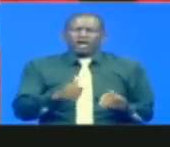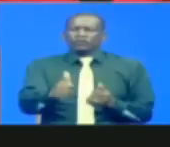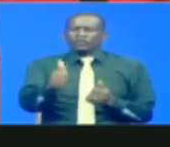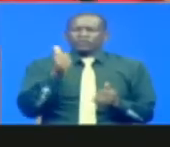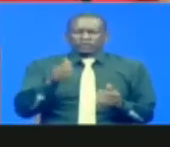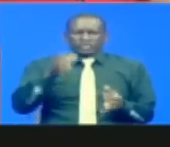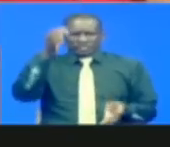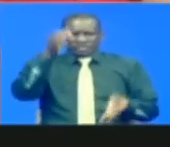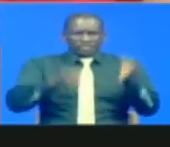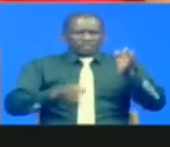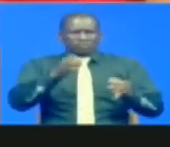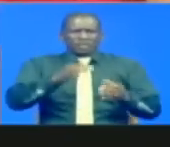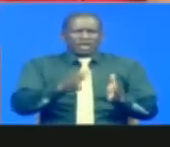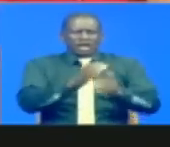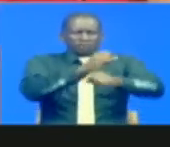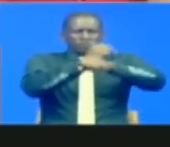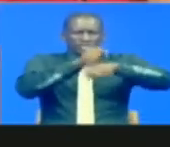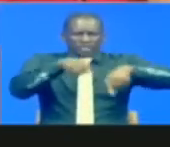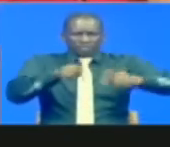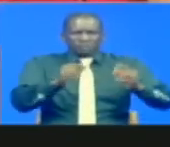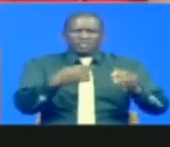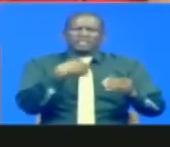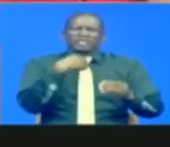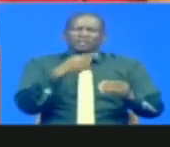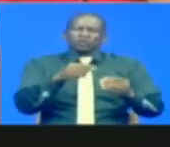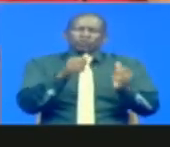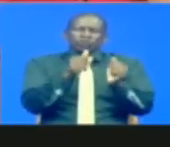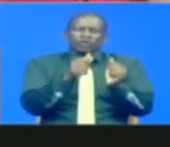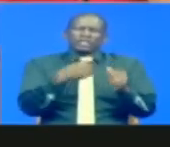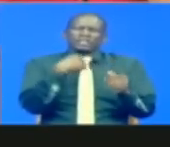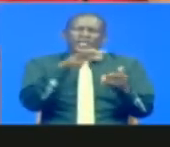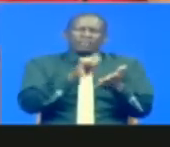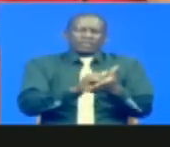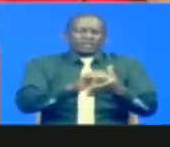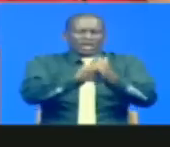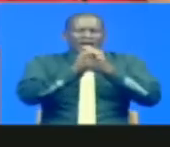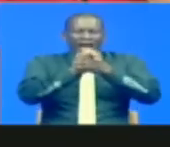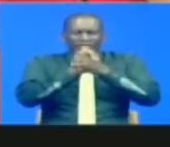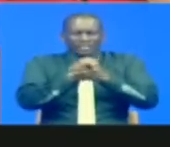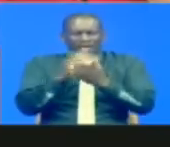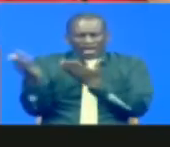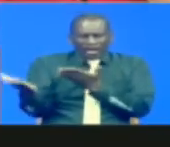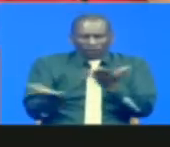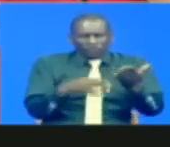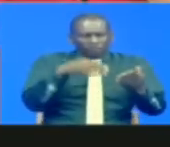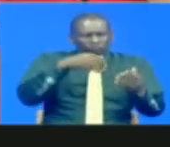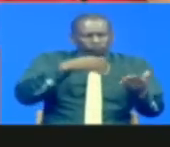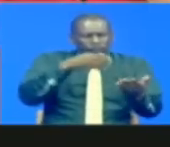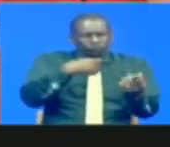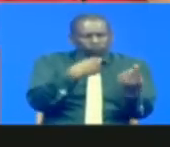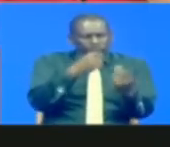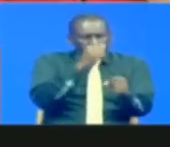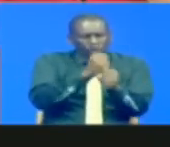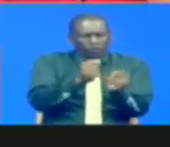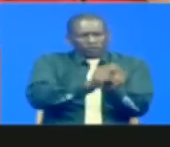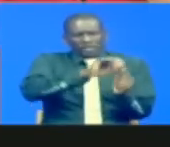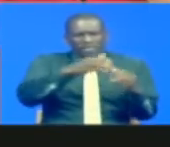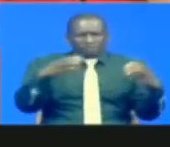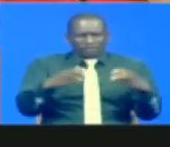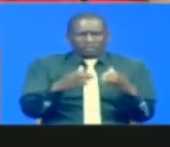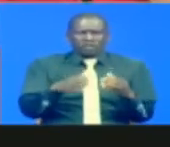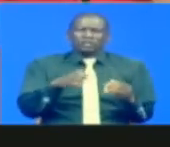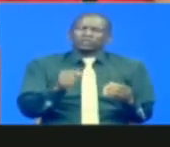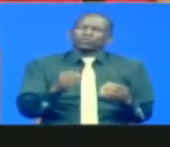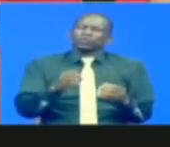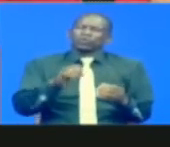in their defence cite the handshake, which allows engagement with other parties. Ken Mijung reports that the two may be forced to seek a fresh